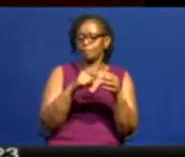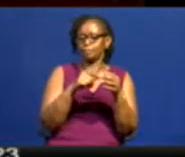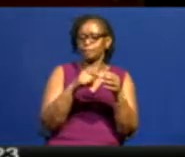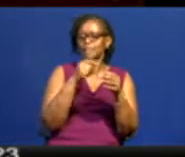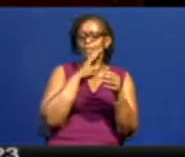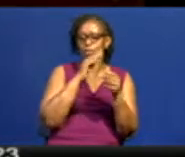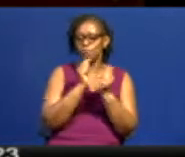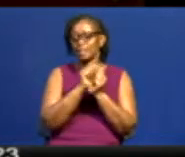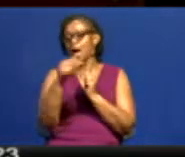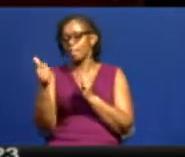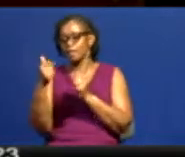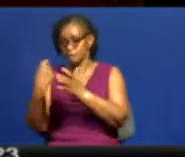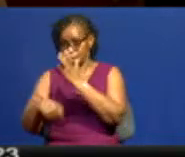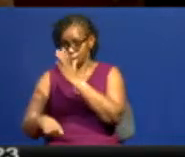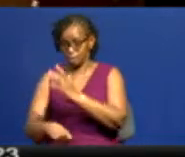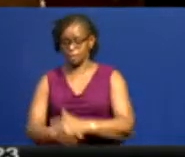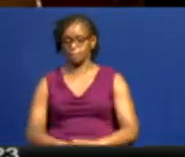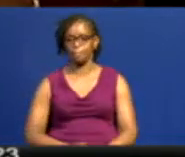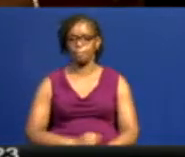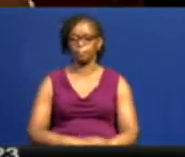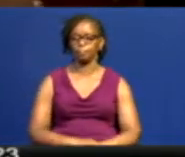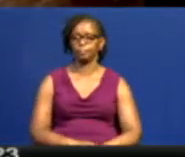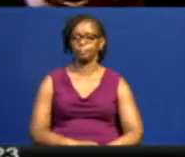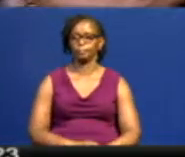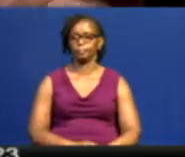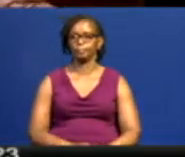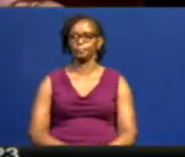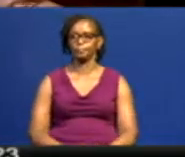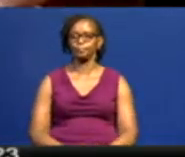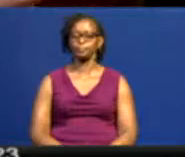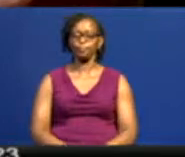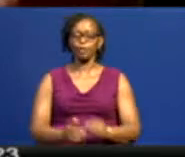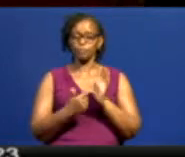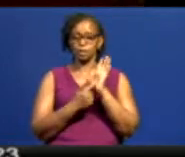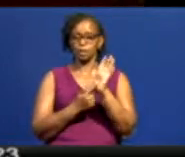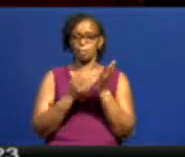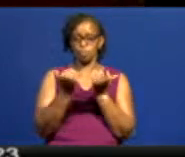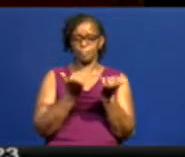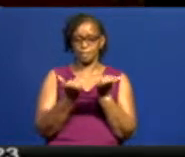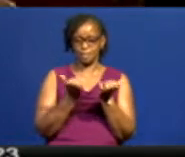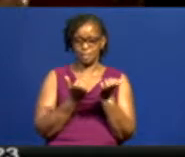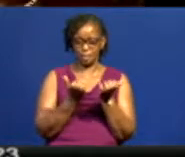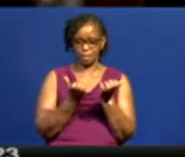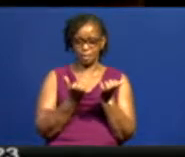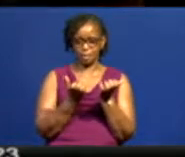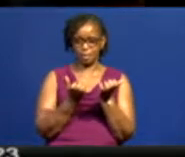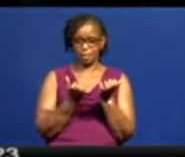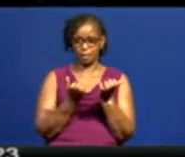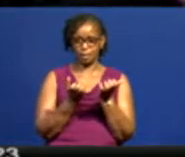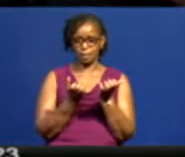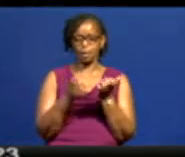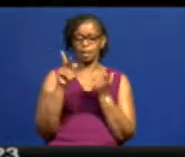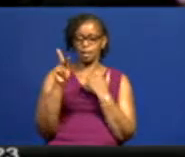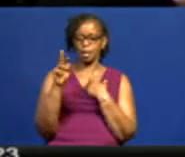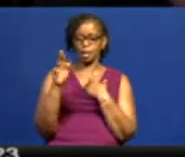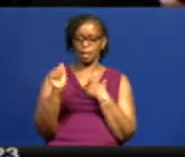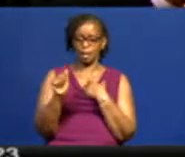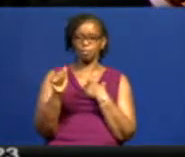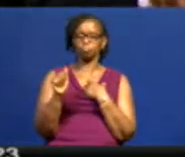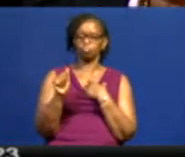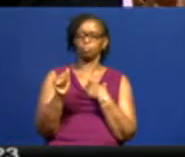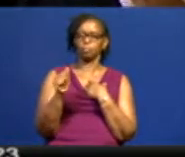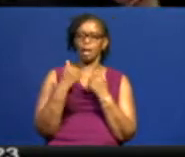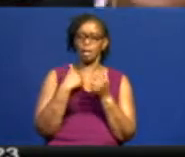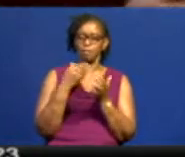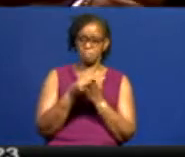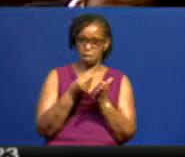find yourself where you for example, have stopped doing business. So KRA owes you money, input VAT,